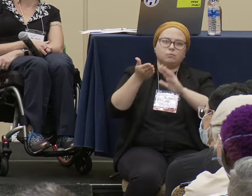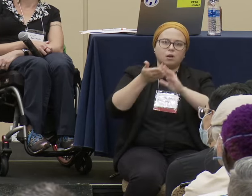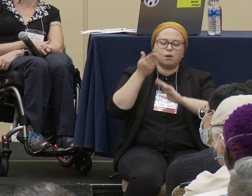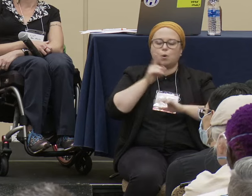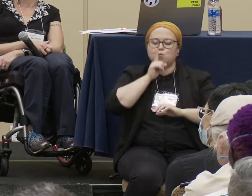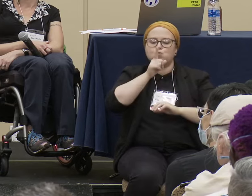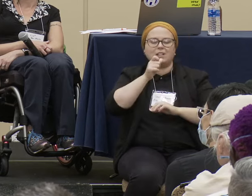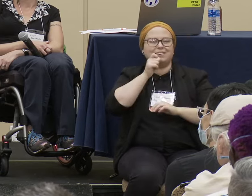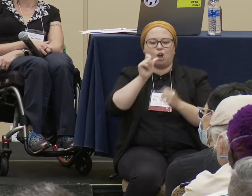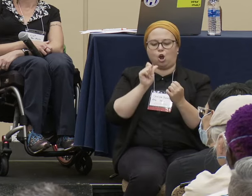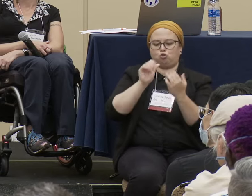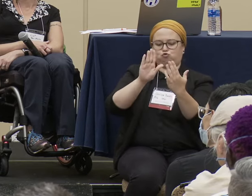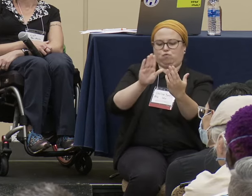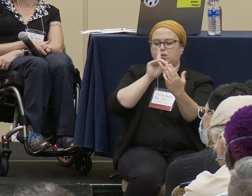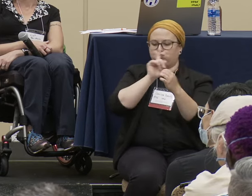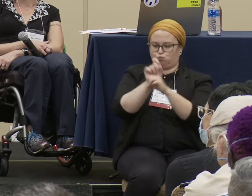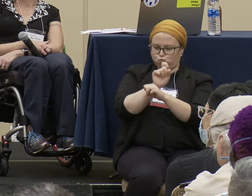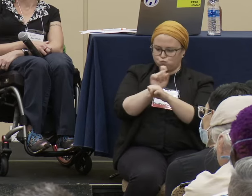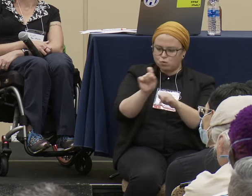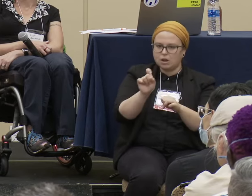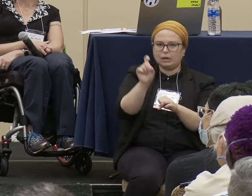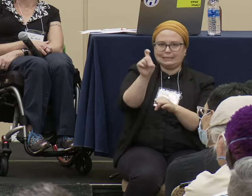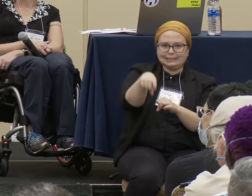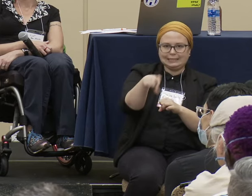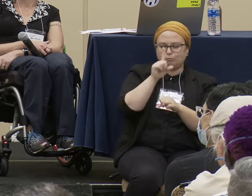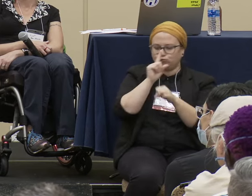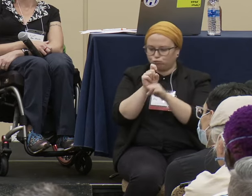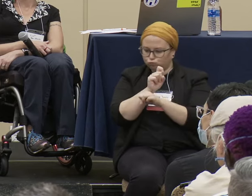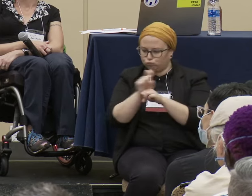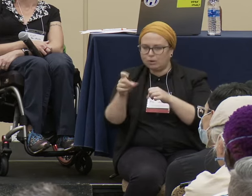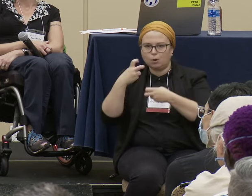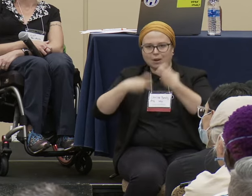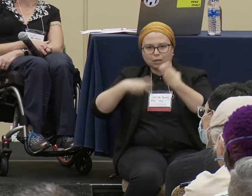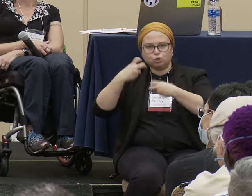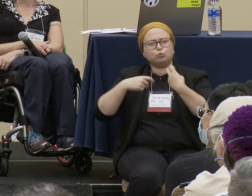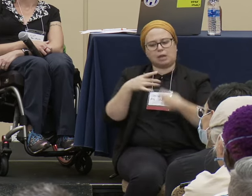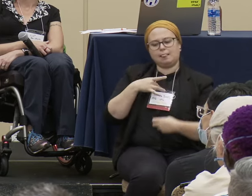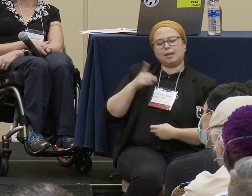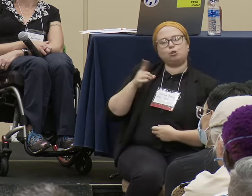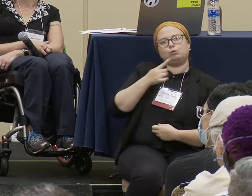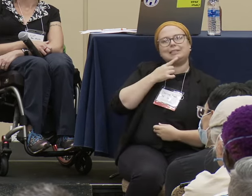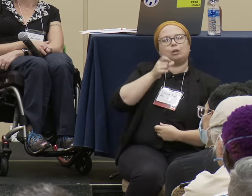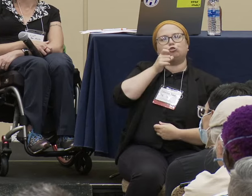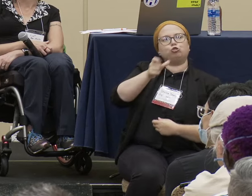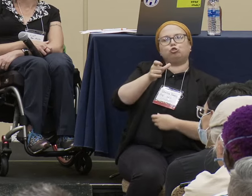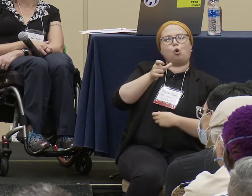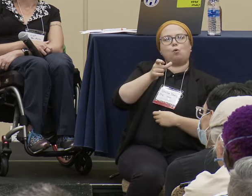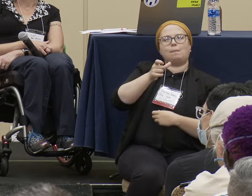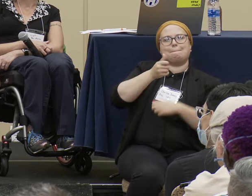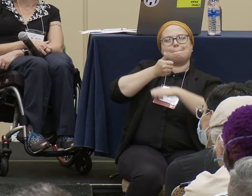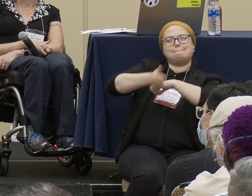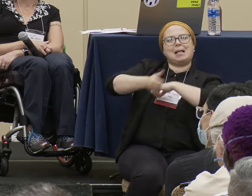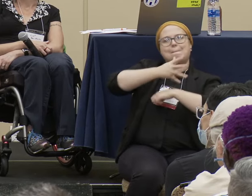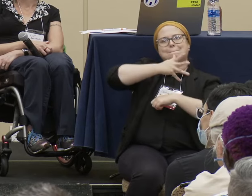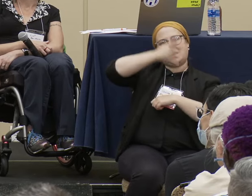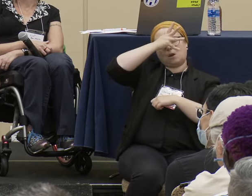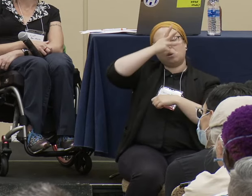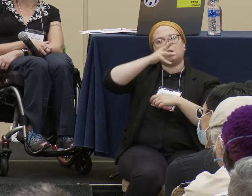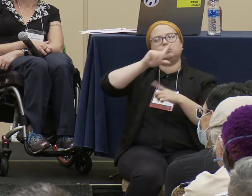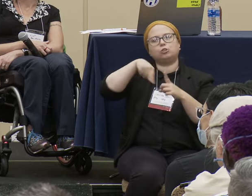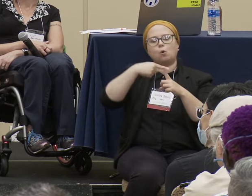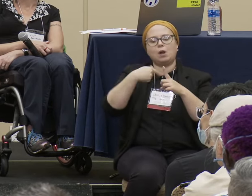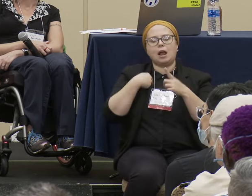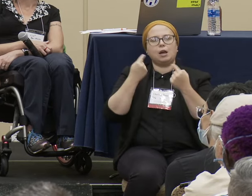real needs and issues. I liked how you said, don't blame parents. You know, I'm often, when I try to take kids off of some medicines they don't